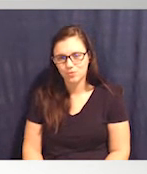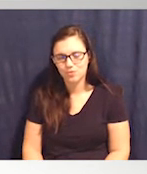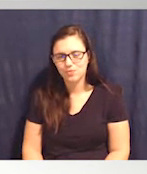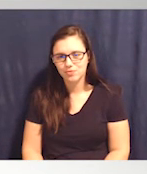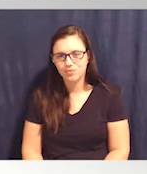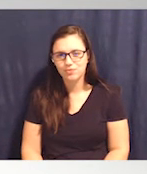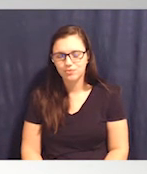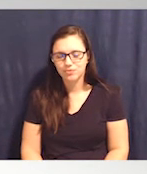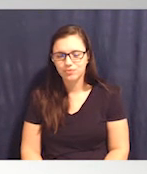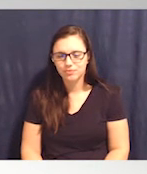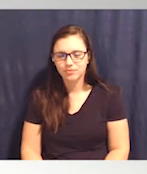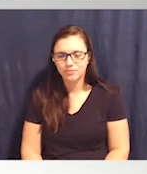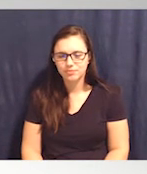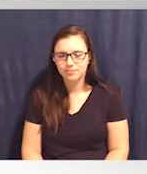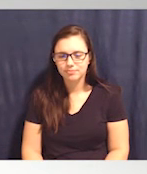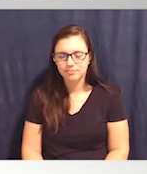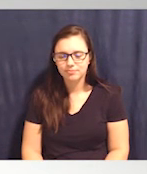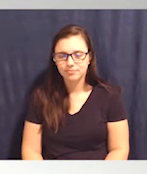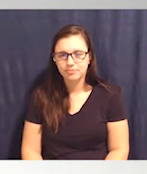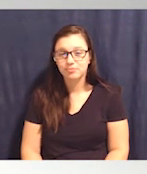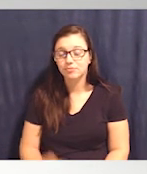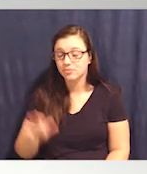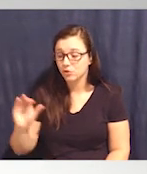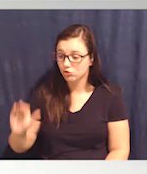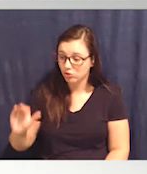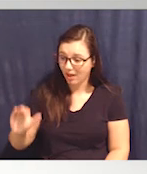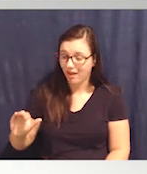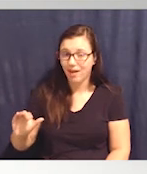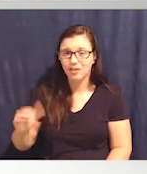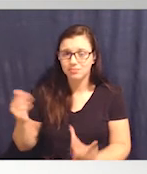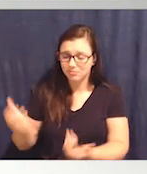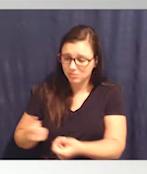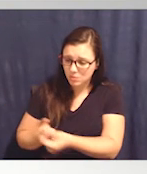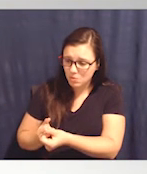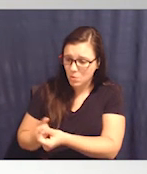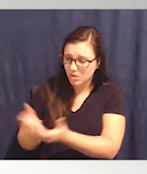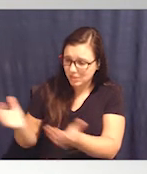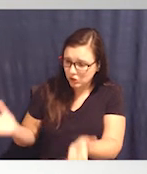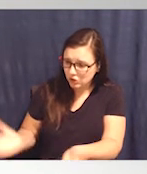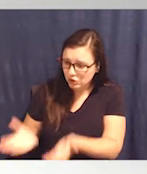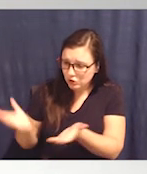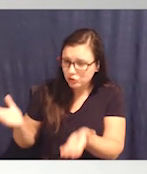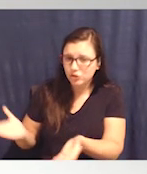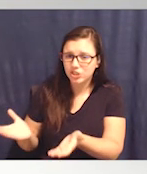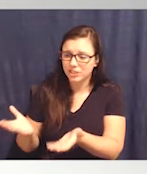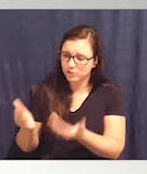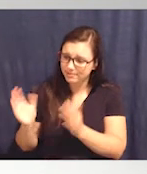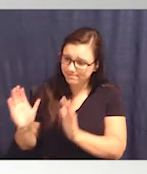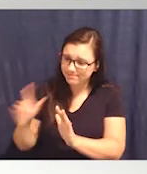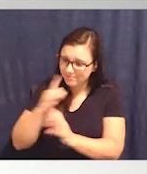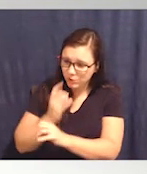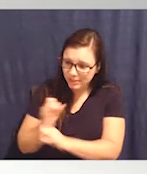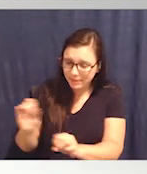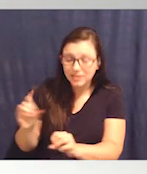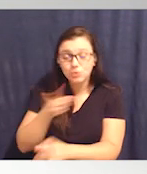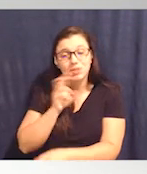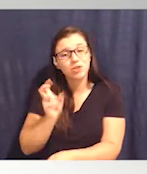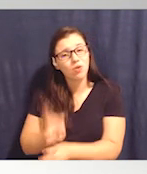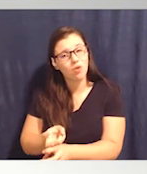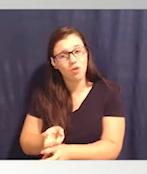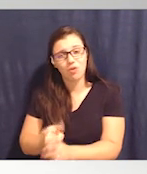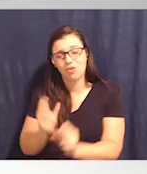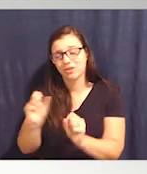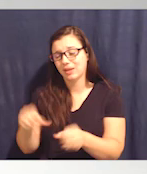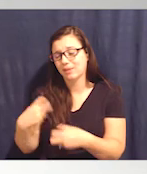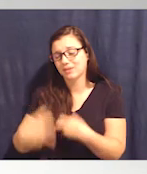Give your child the support and encouragement in that push for independence. It's a hard road. It can be a very hard road. Do